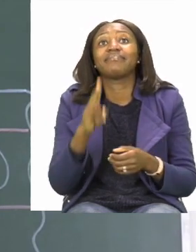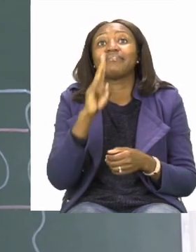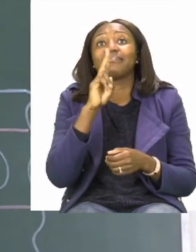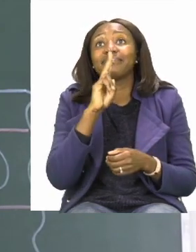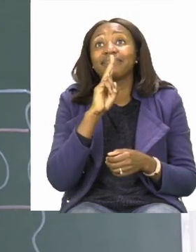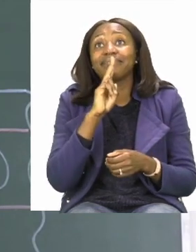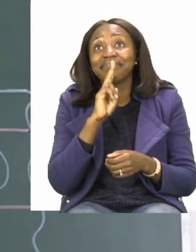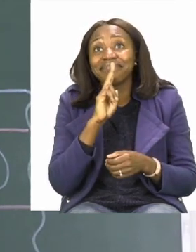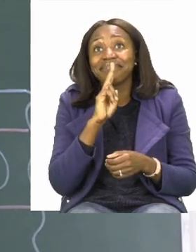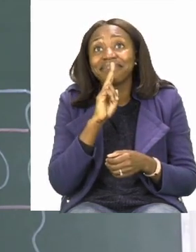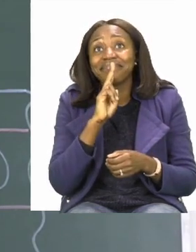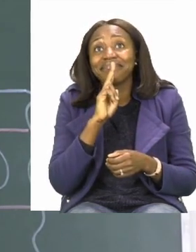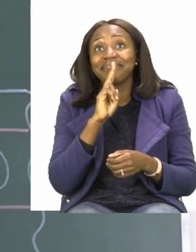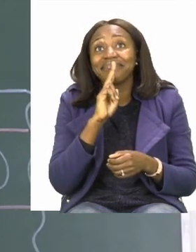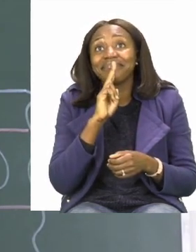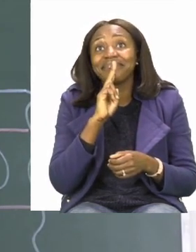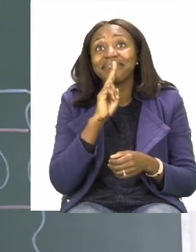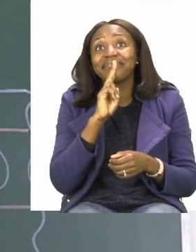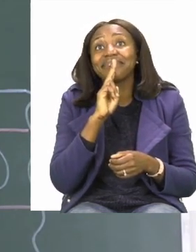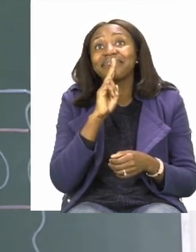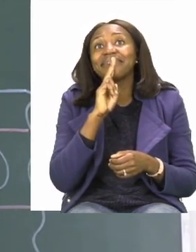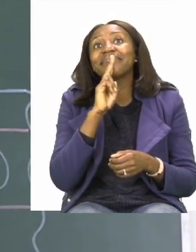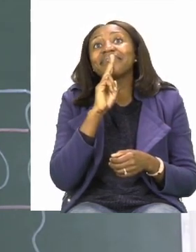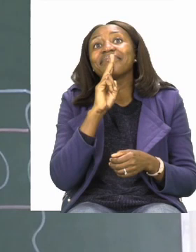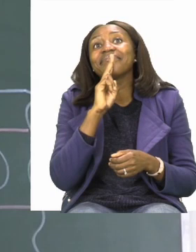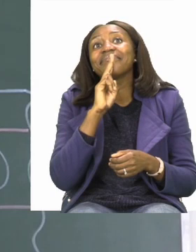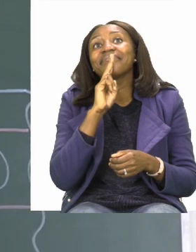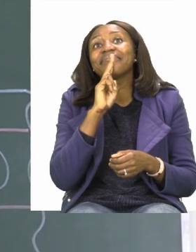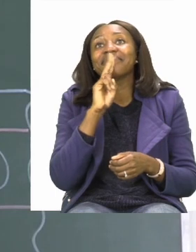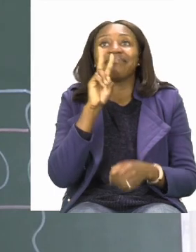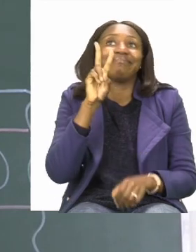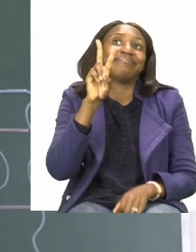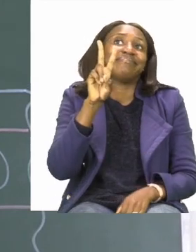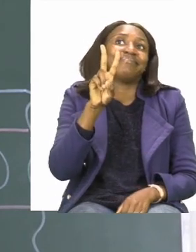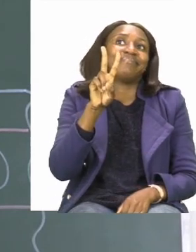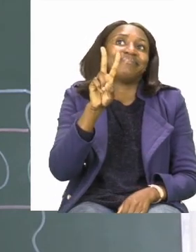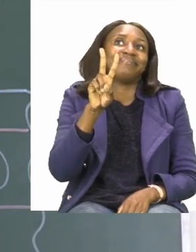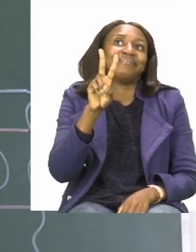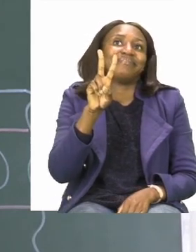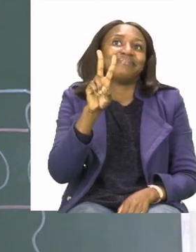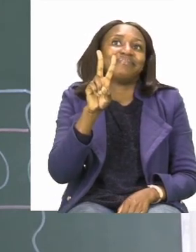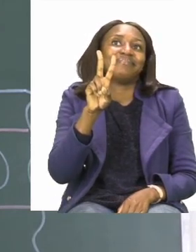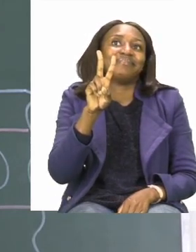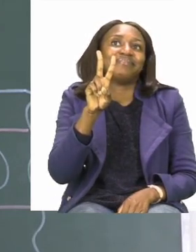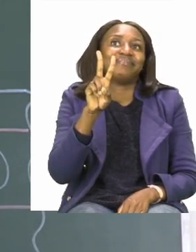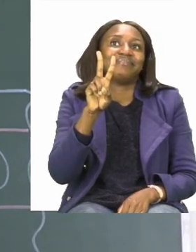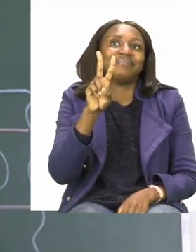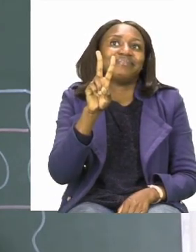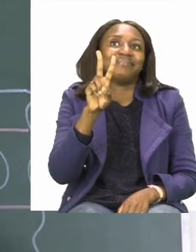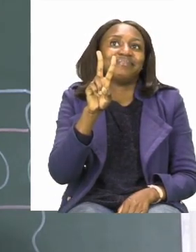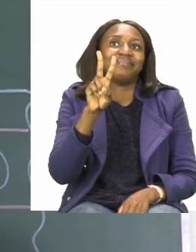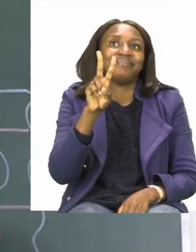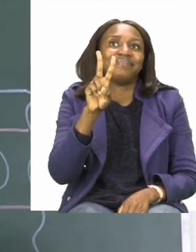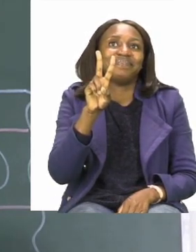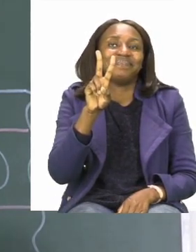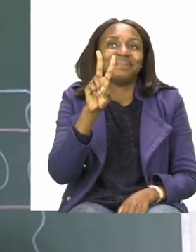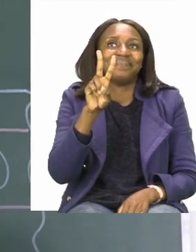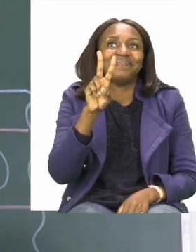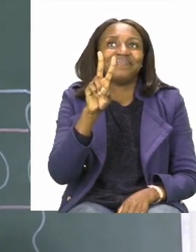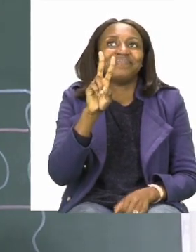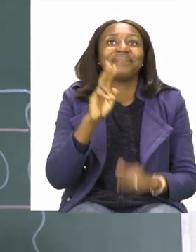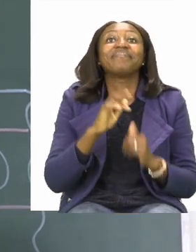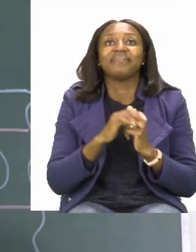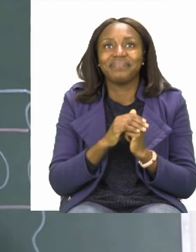I were to halve the number 4, I get 2.